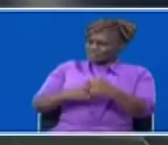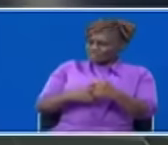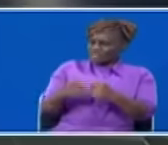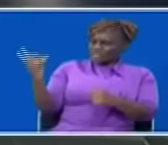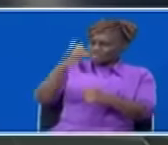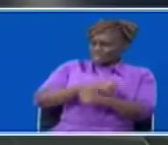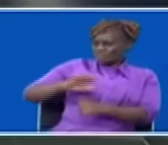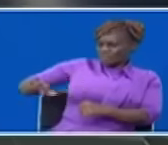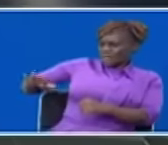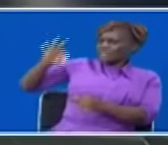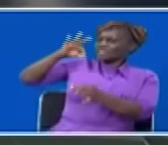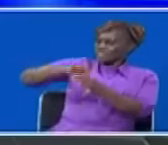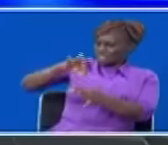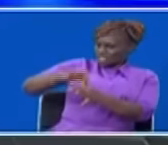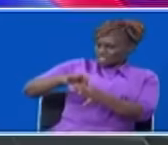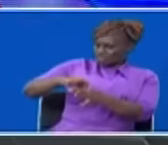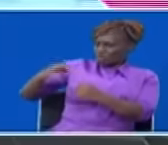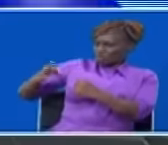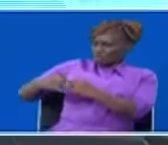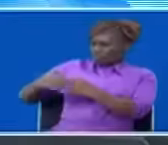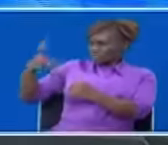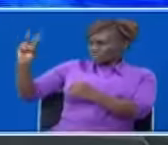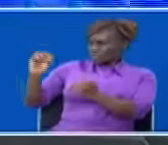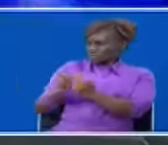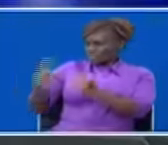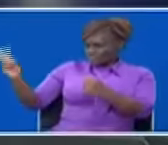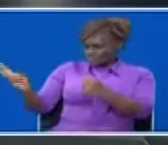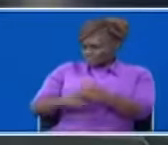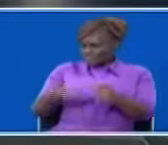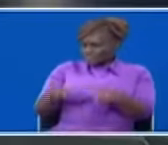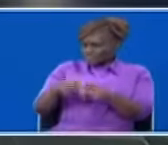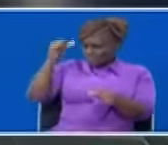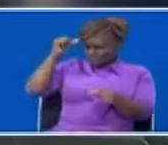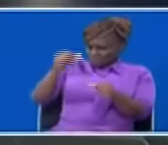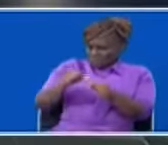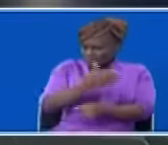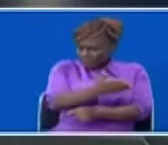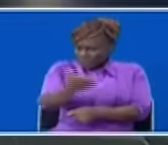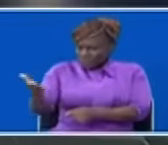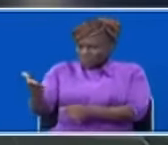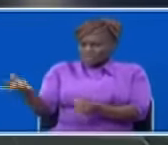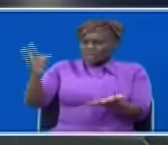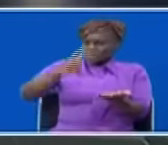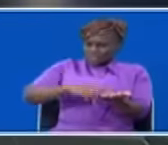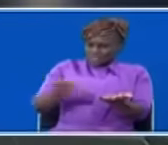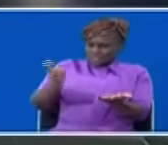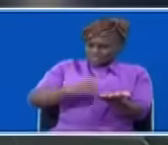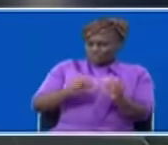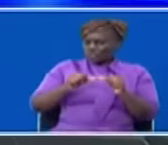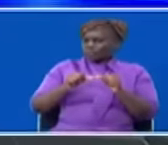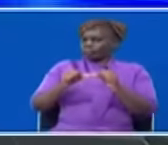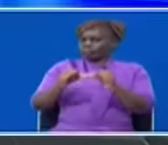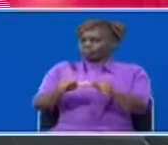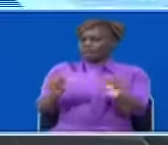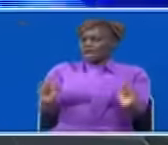next general election. That's in August 2017. And we also want to remind you that voter registration is ongoing and it is